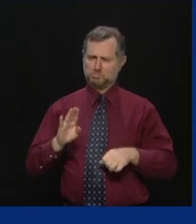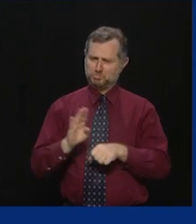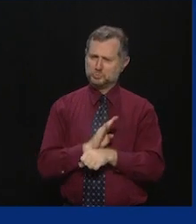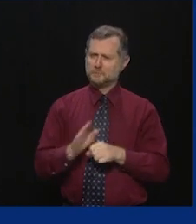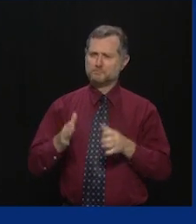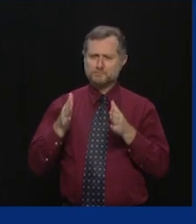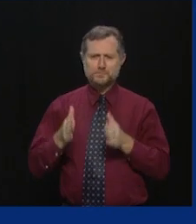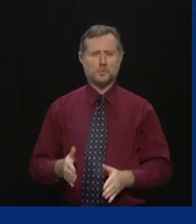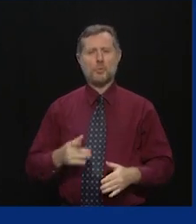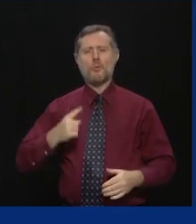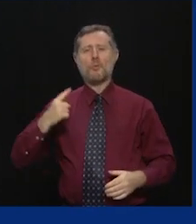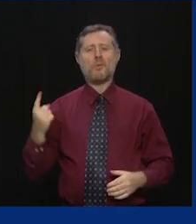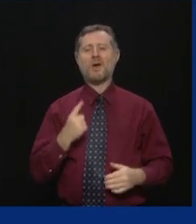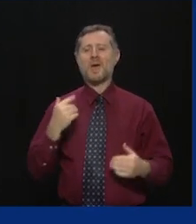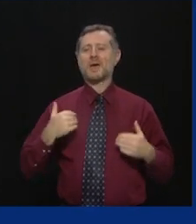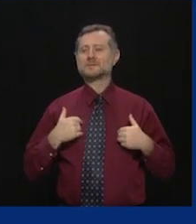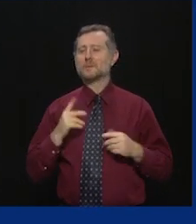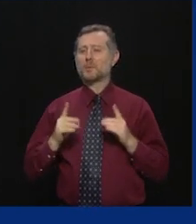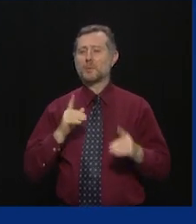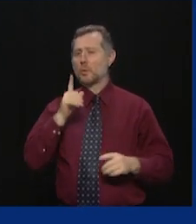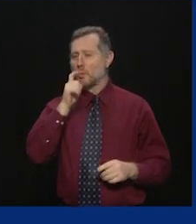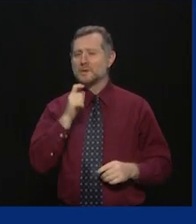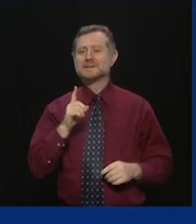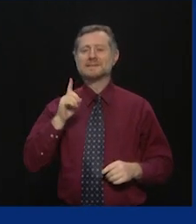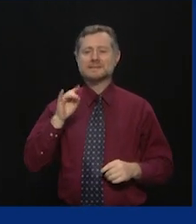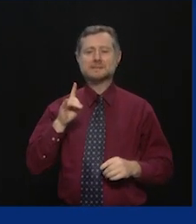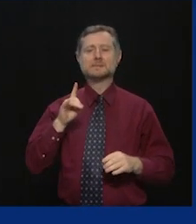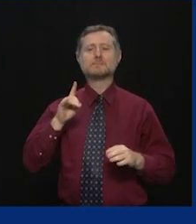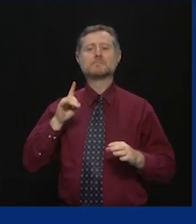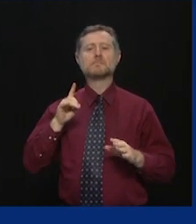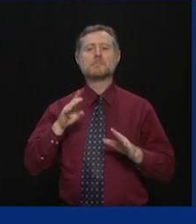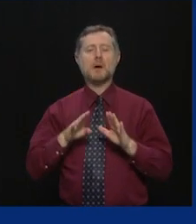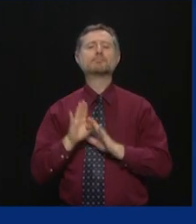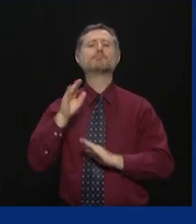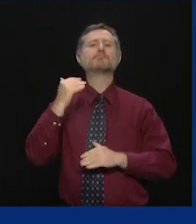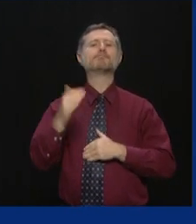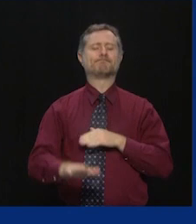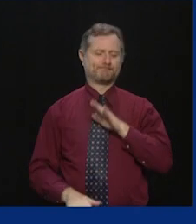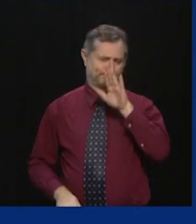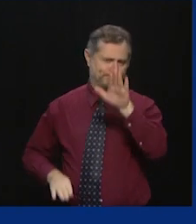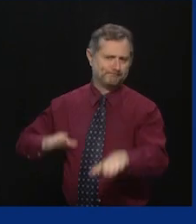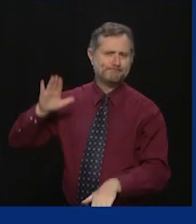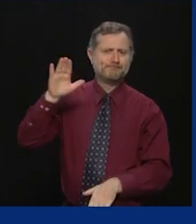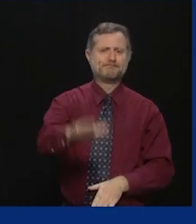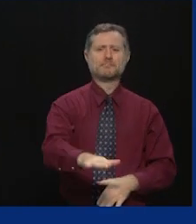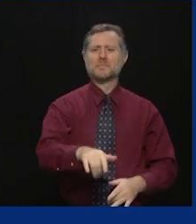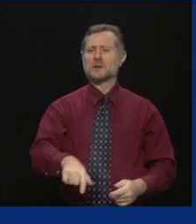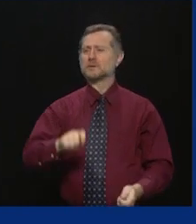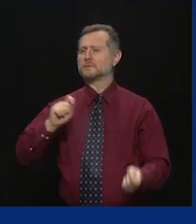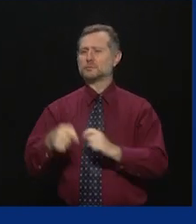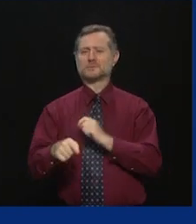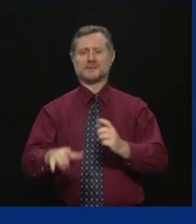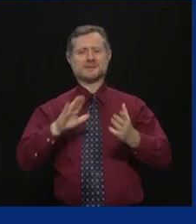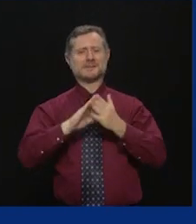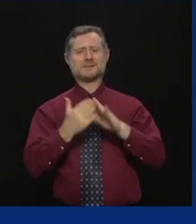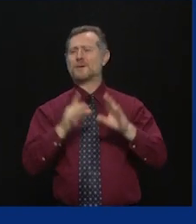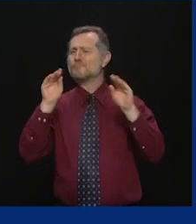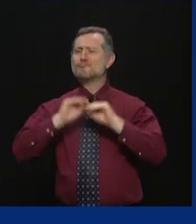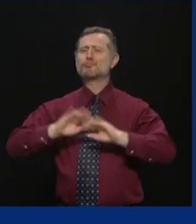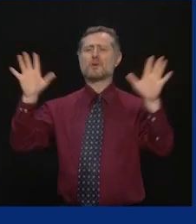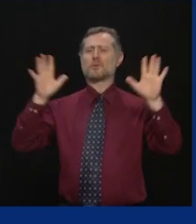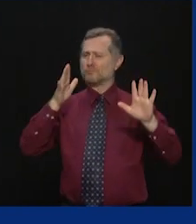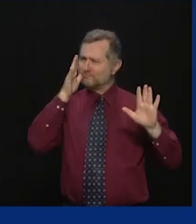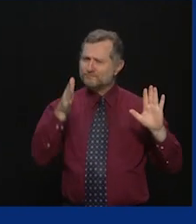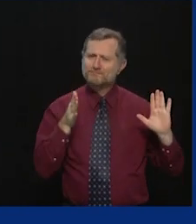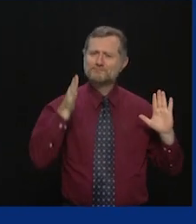business people who have stepped up and turned this city towards a brighter future because of their commitment and